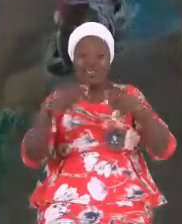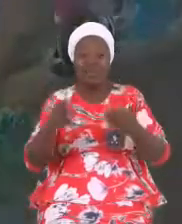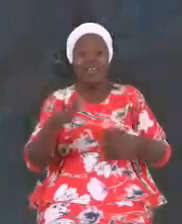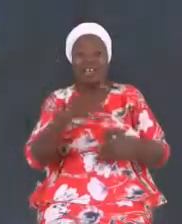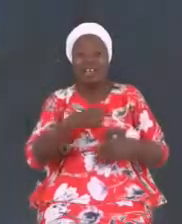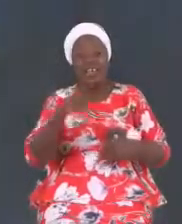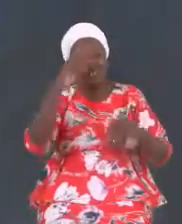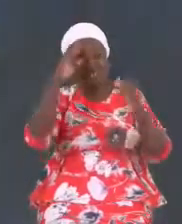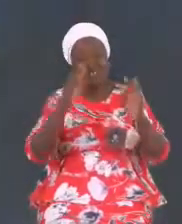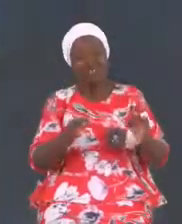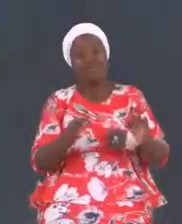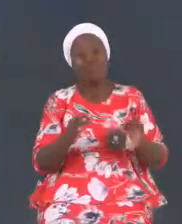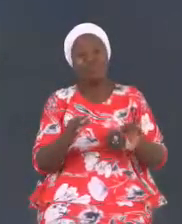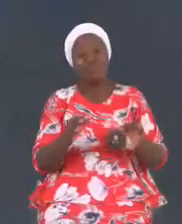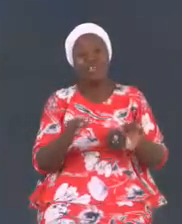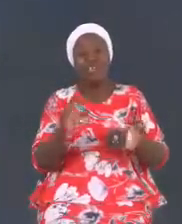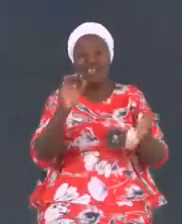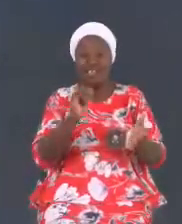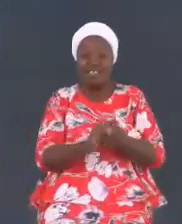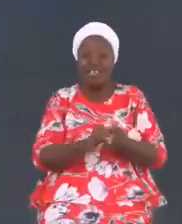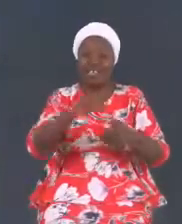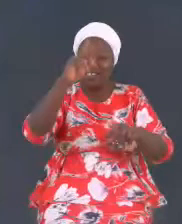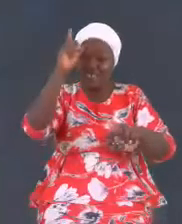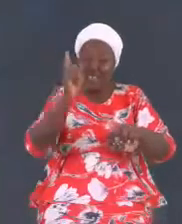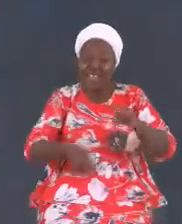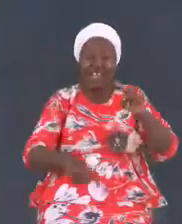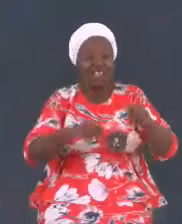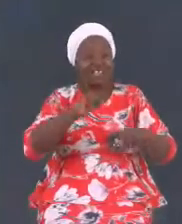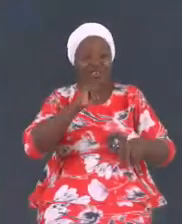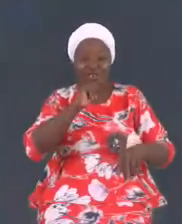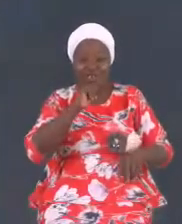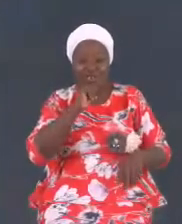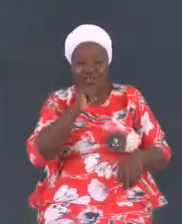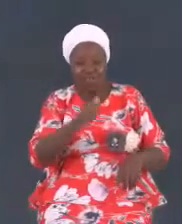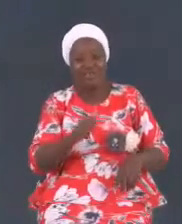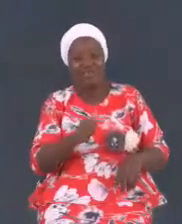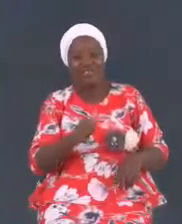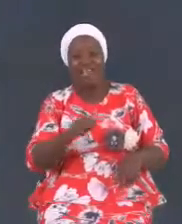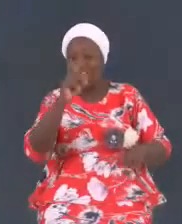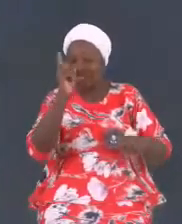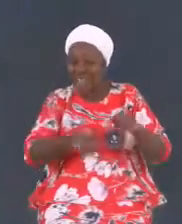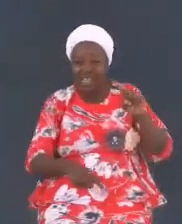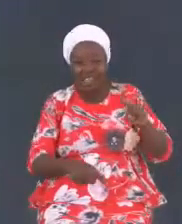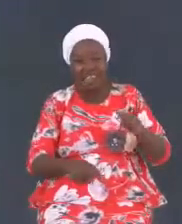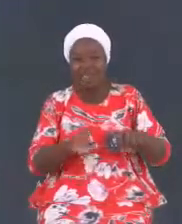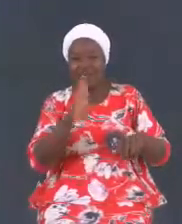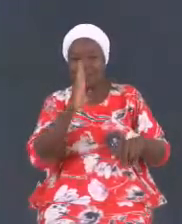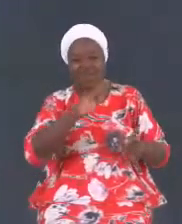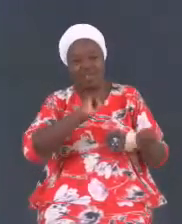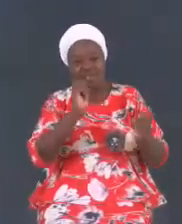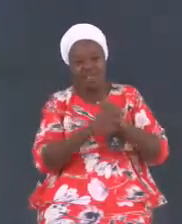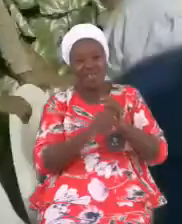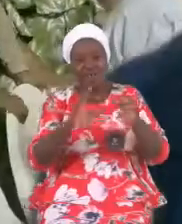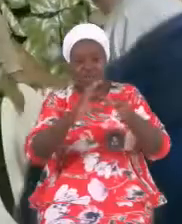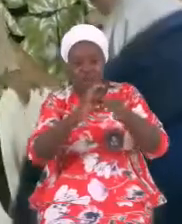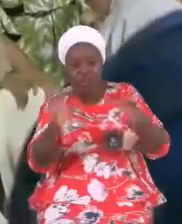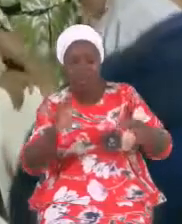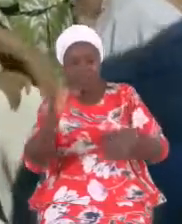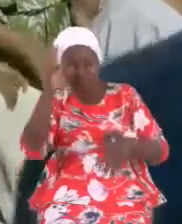decree that cannot be changed. Loose him. Loose